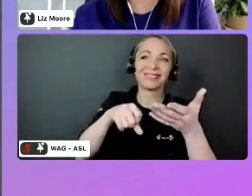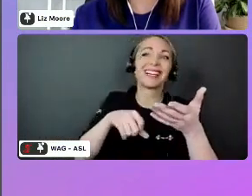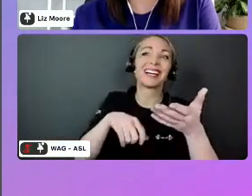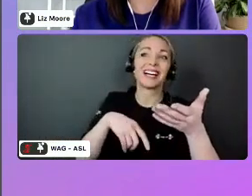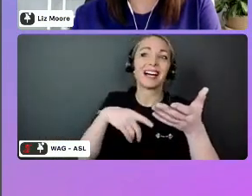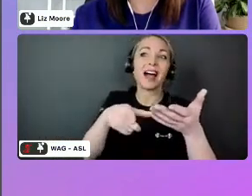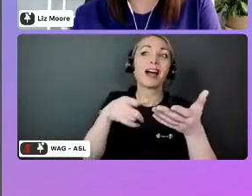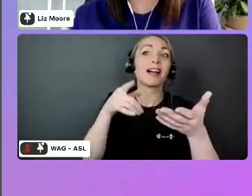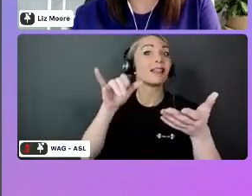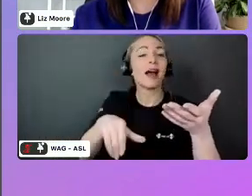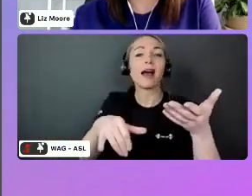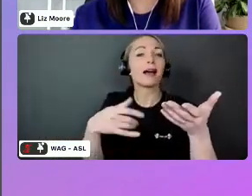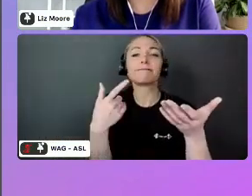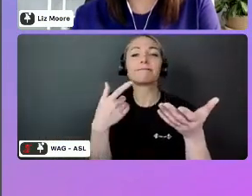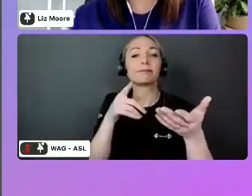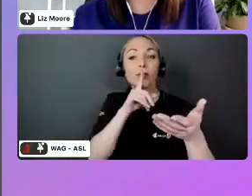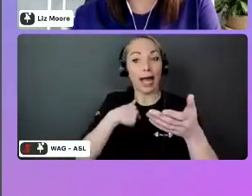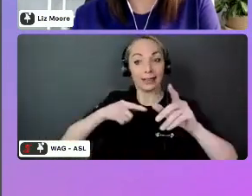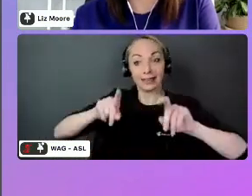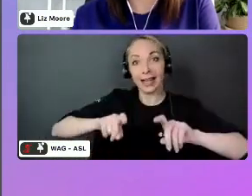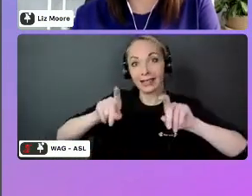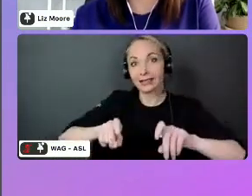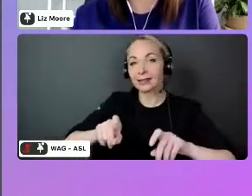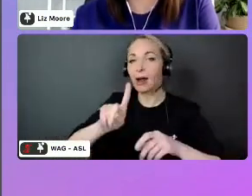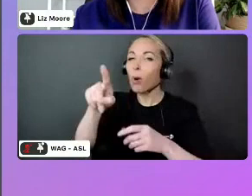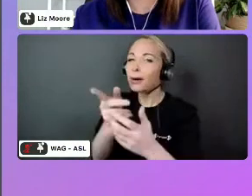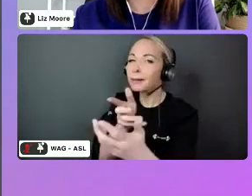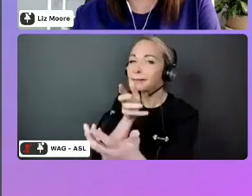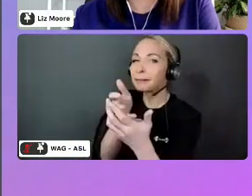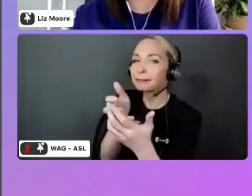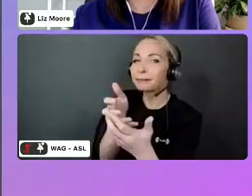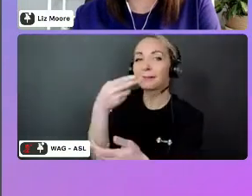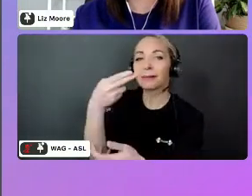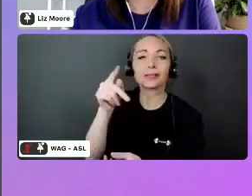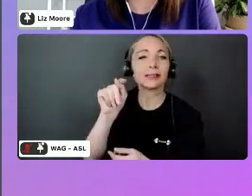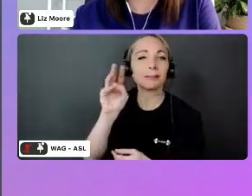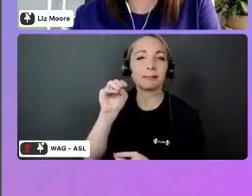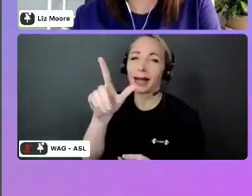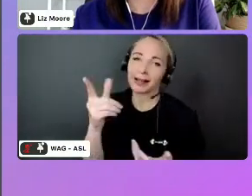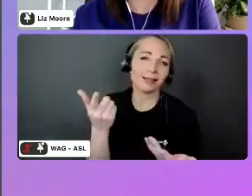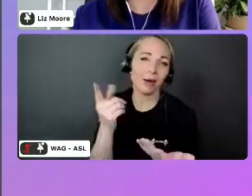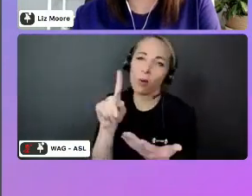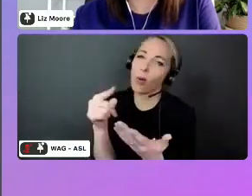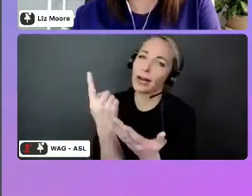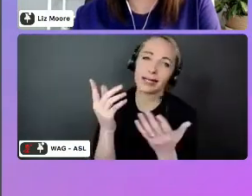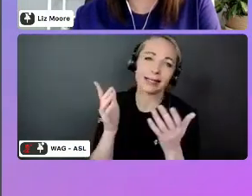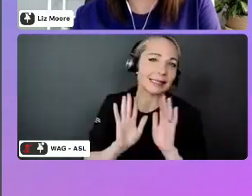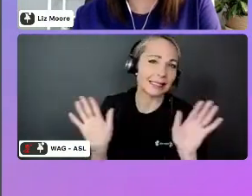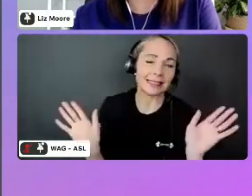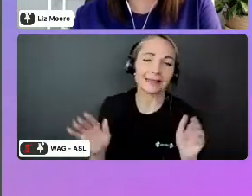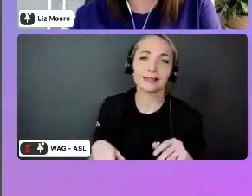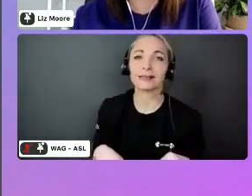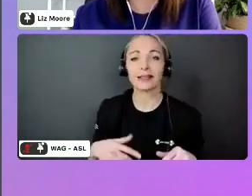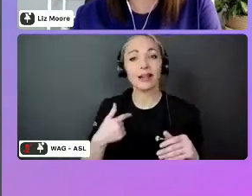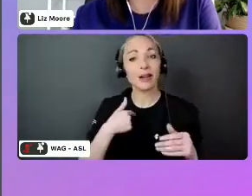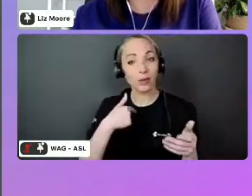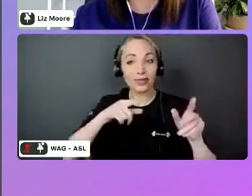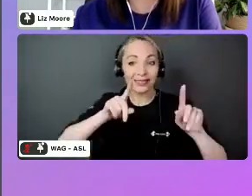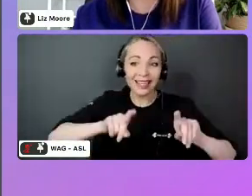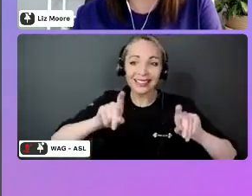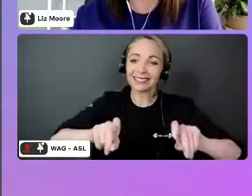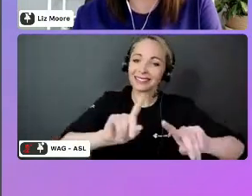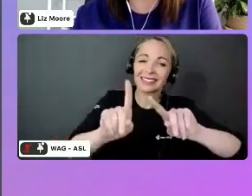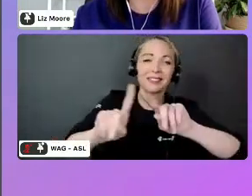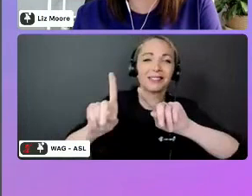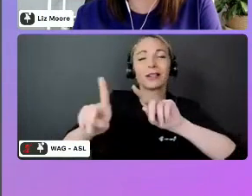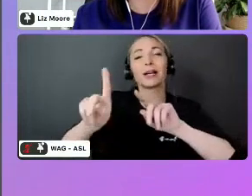the web, so for HTML. And we do test on a large variety of different viewport sizes. Our